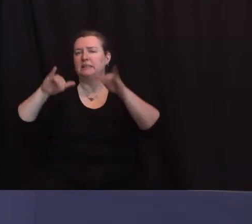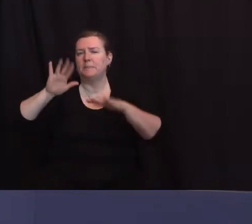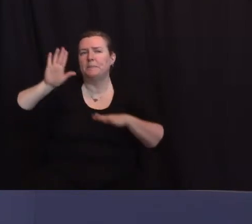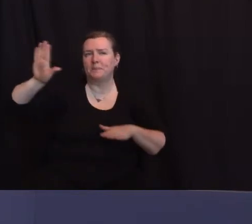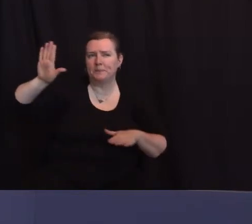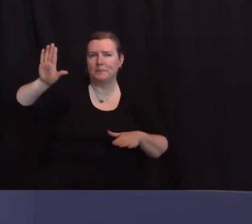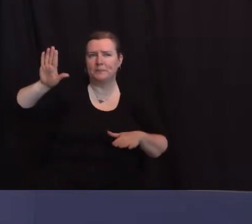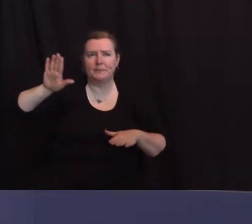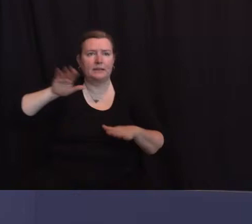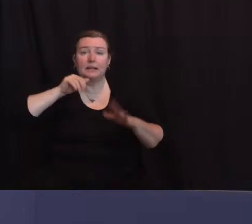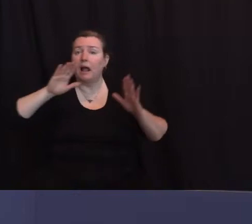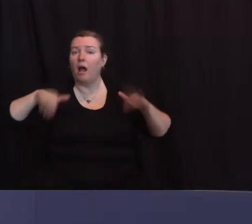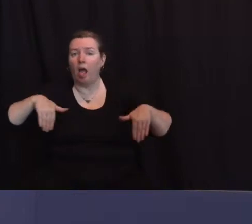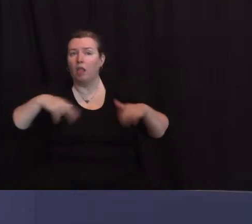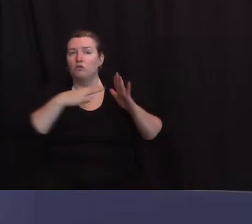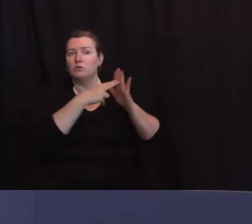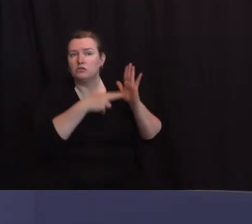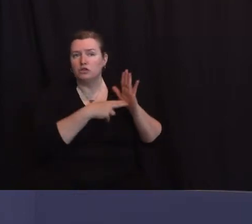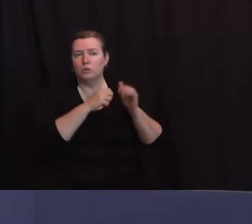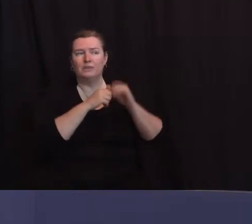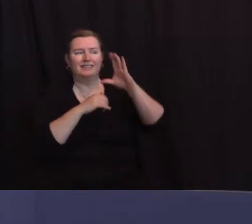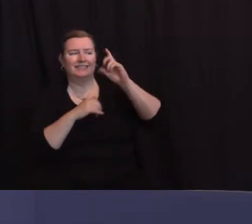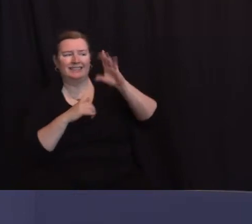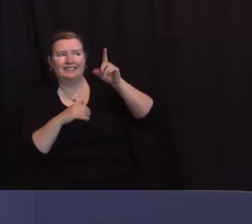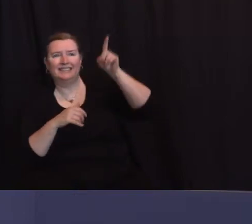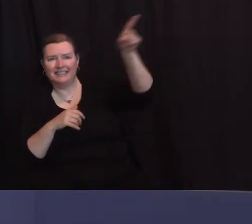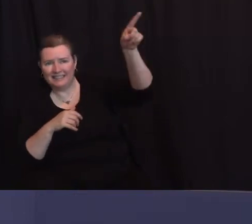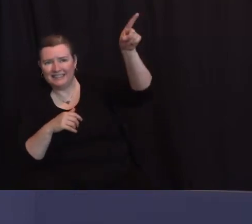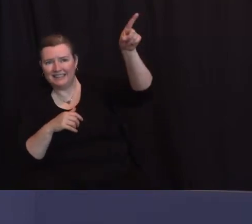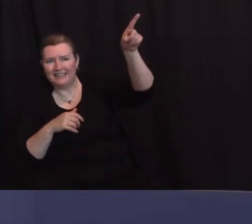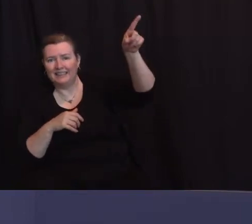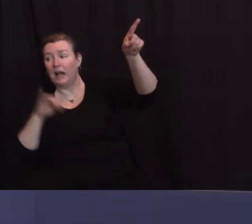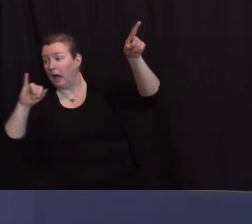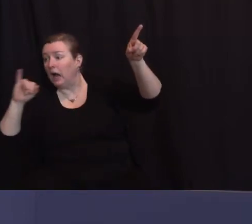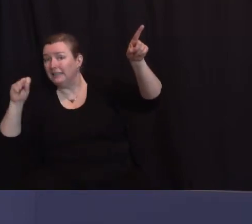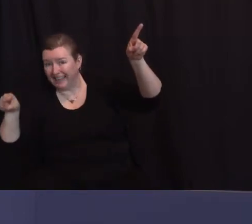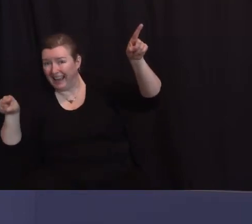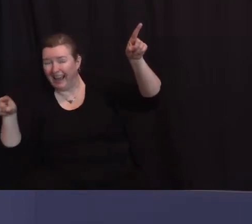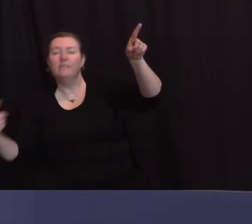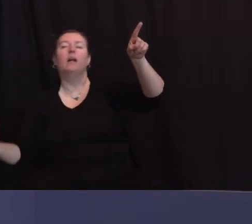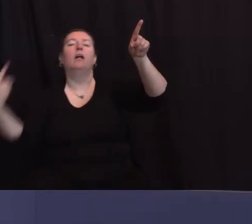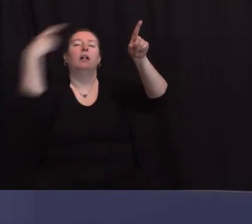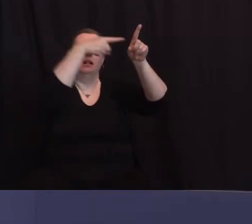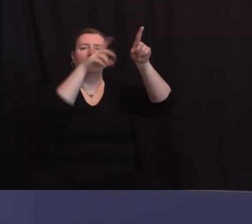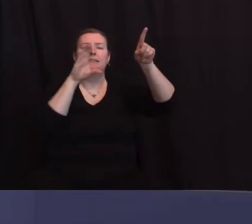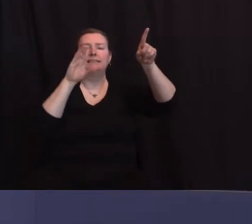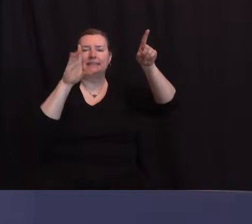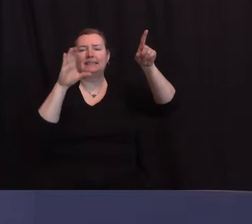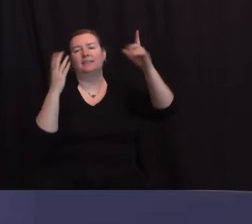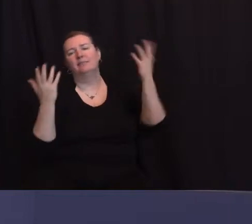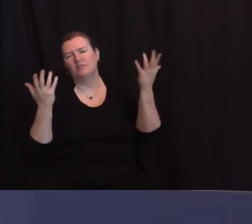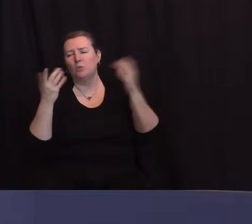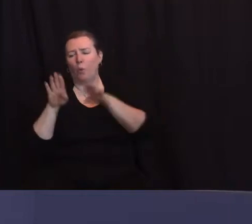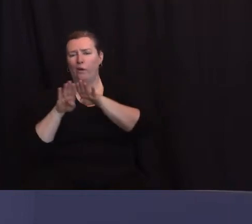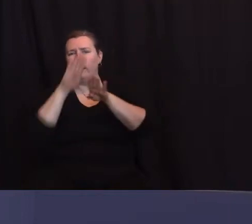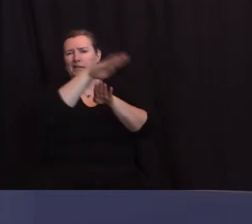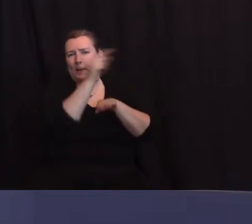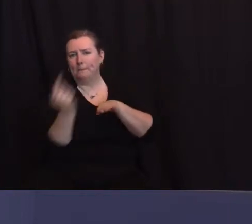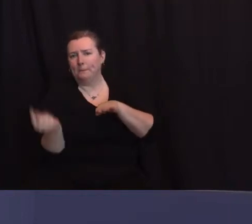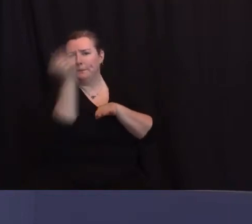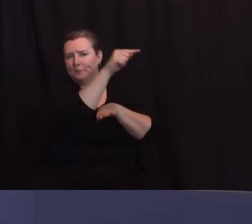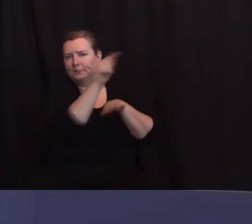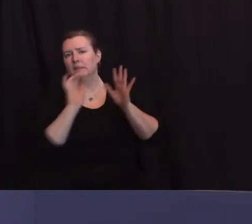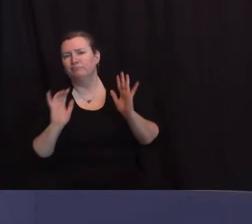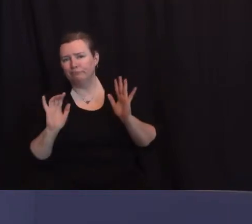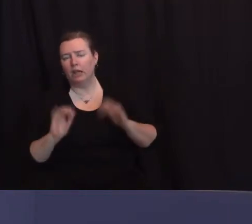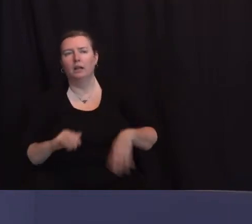to give COVID-19, but it's the first step. Got it. And many of them are pediatricians, and we're going to queue them up because we're hoping that